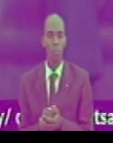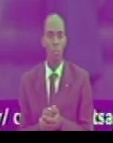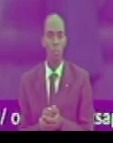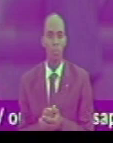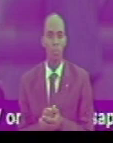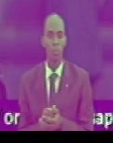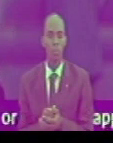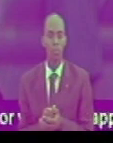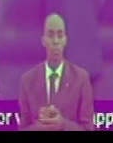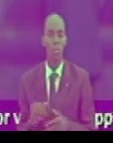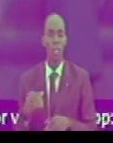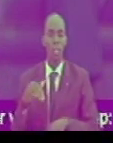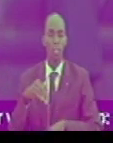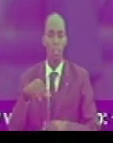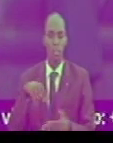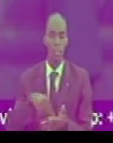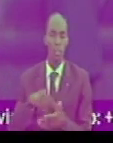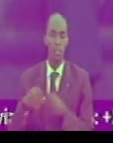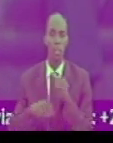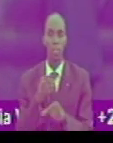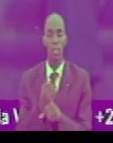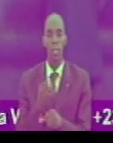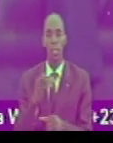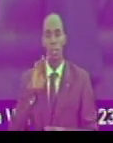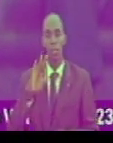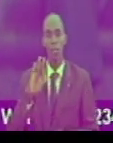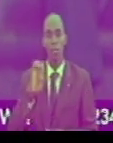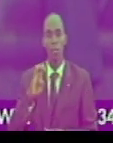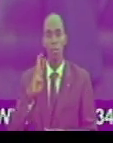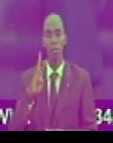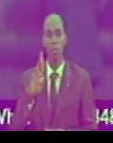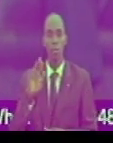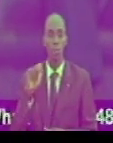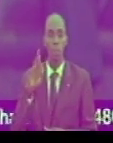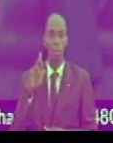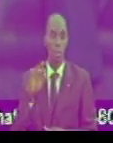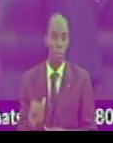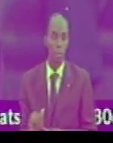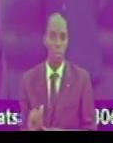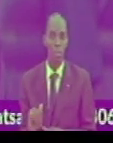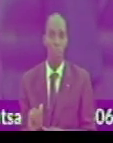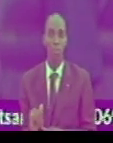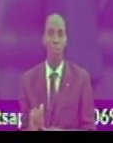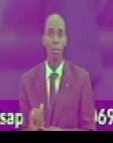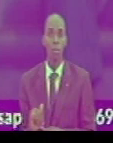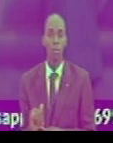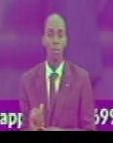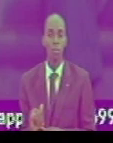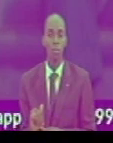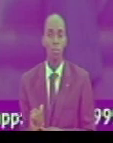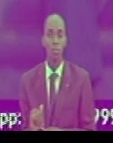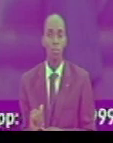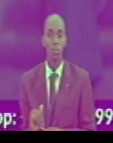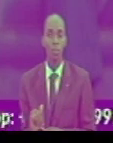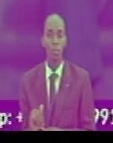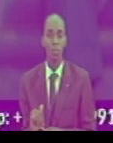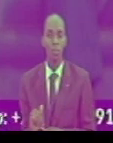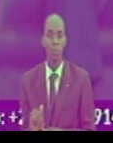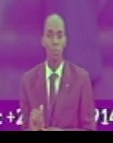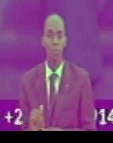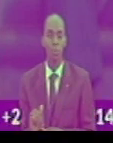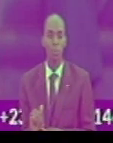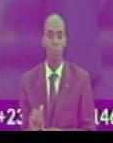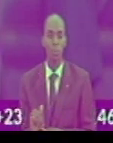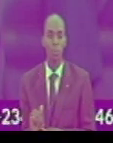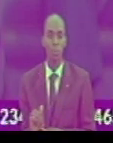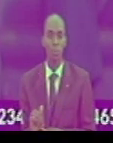I slumped at Barnacle Express Road because of the ulcer pain. So I tried managing crawl down from that